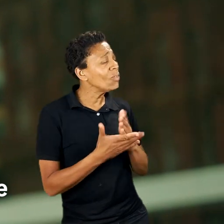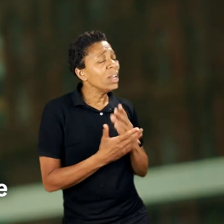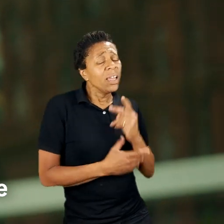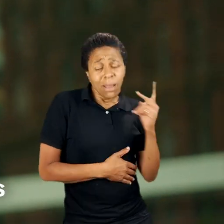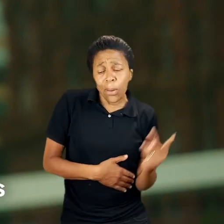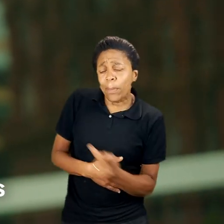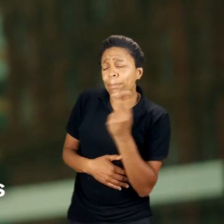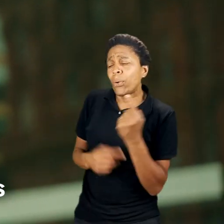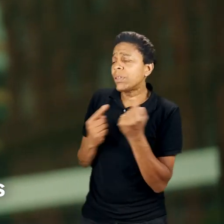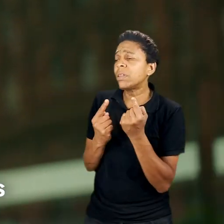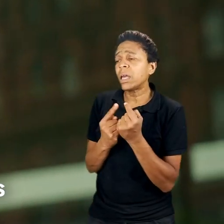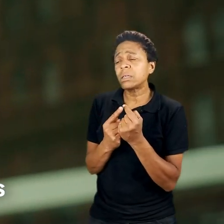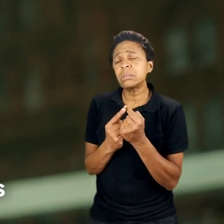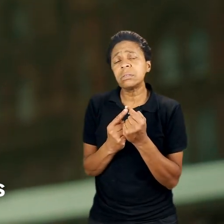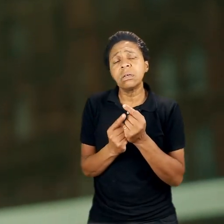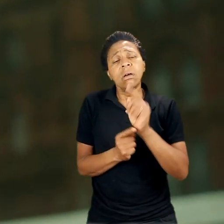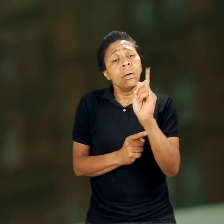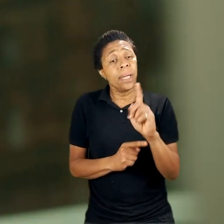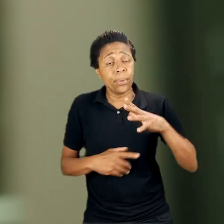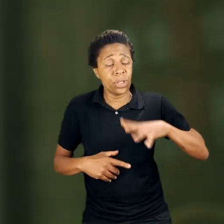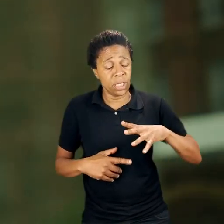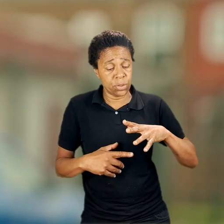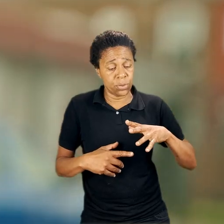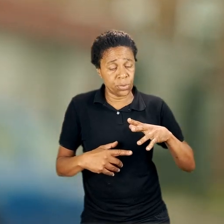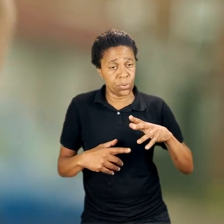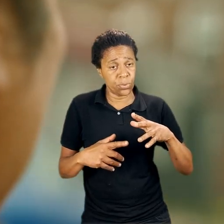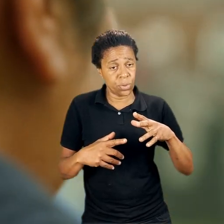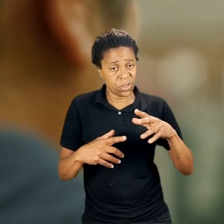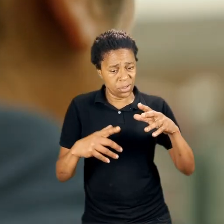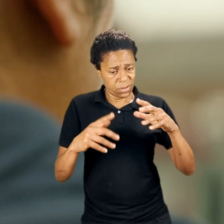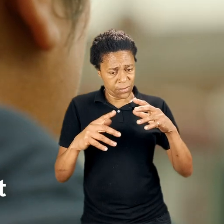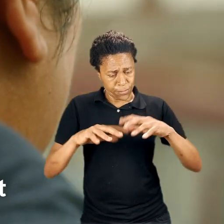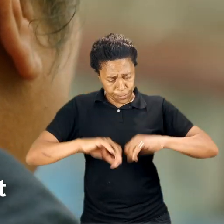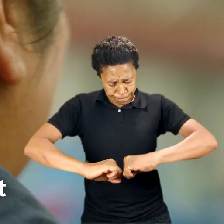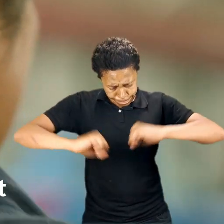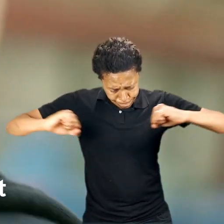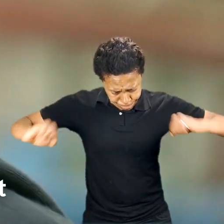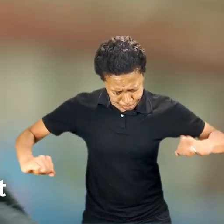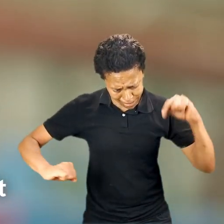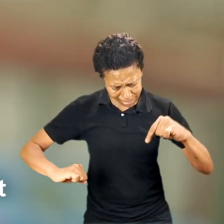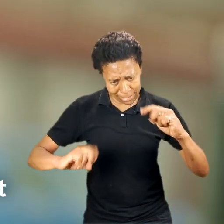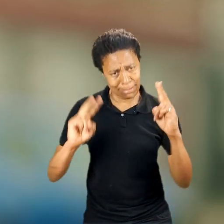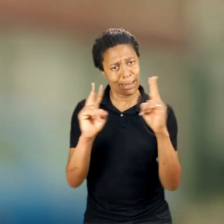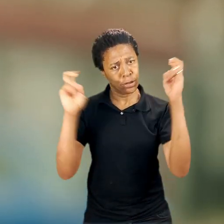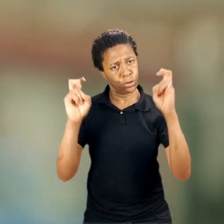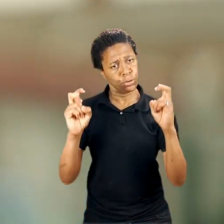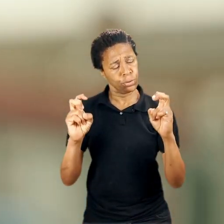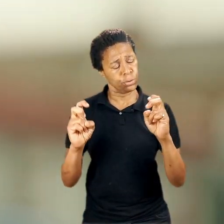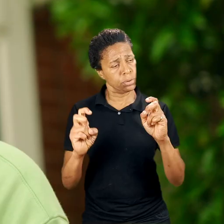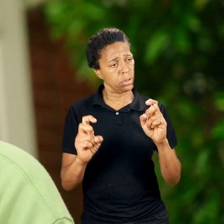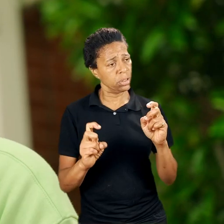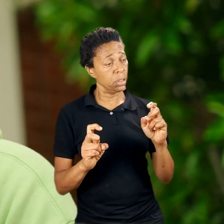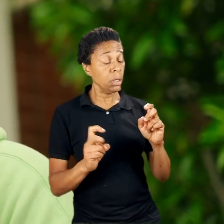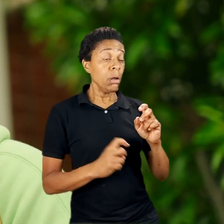are things that are really pressing issues that people need to take hold of in a way to kind of avoid it being about